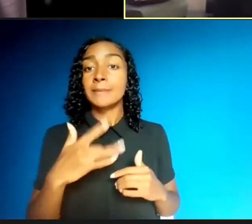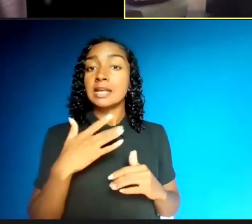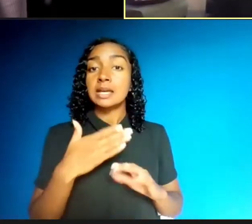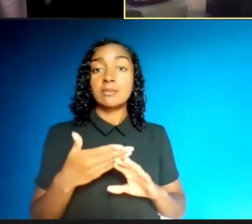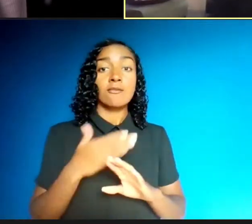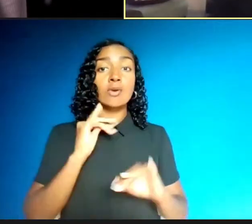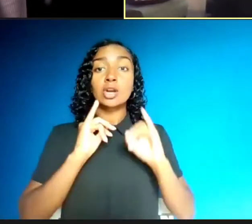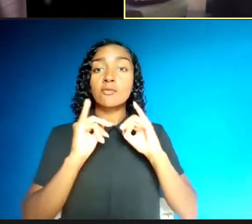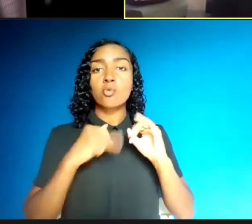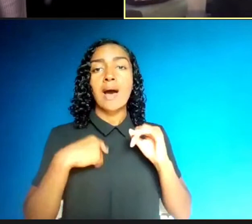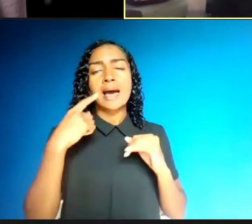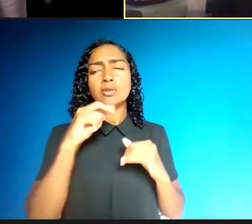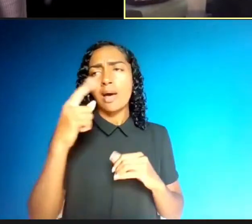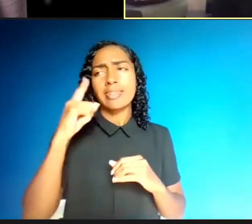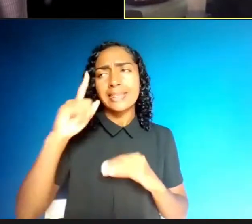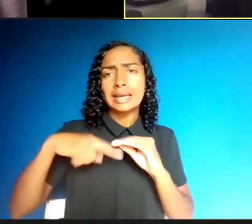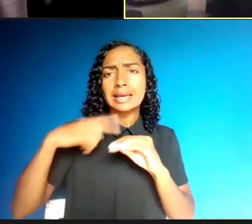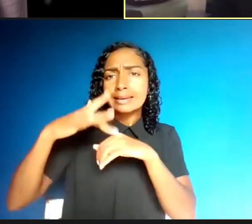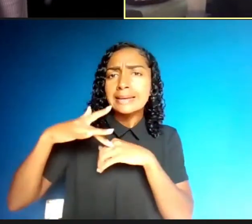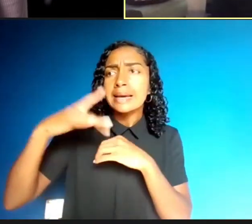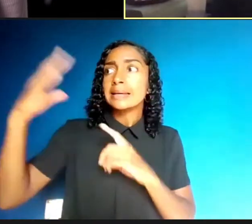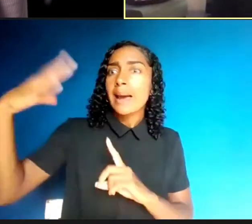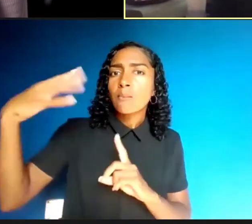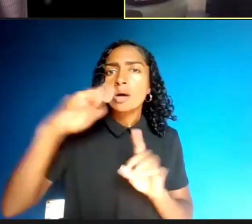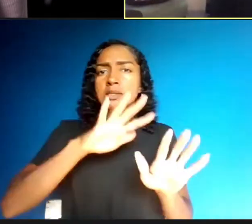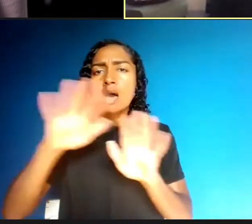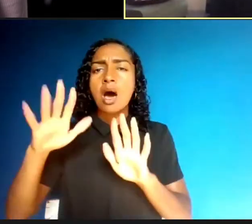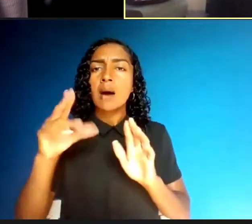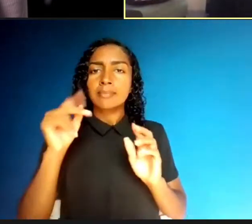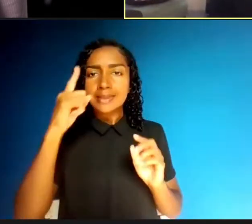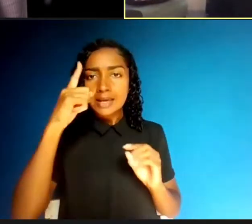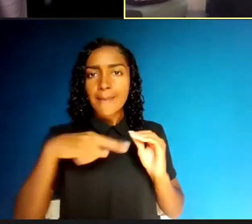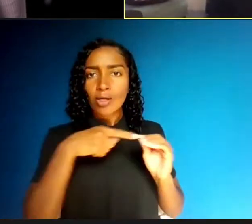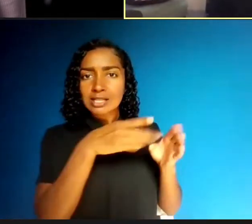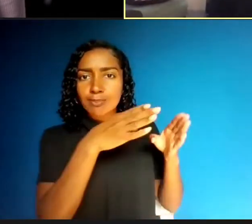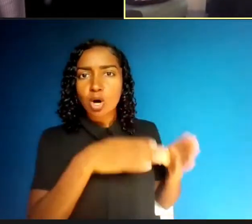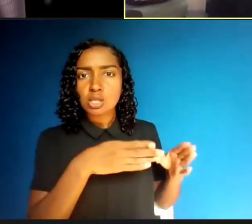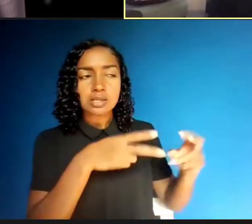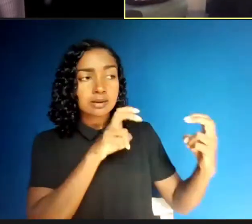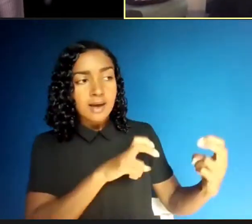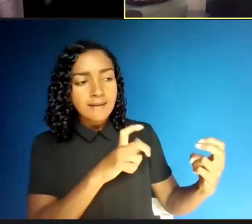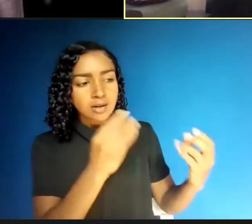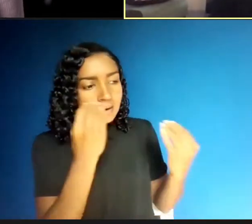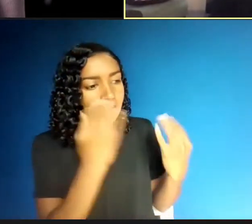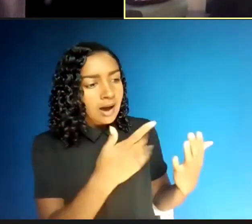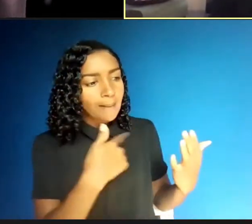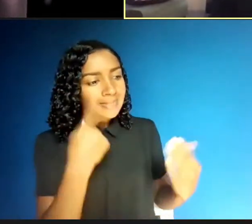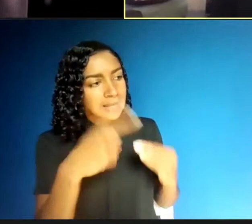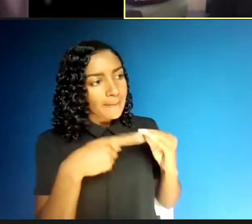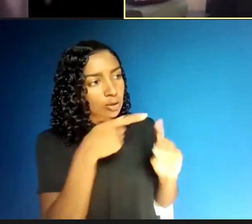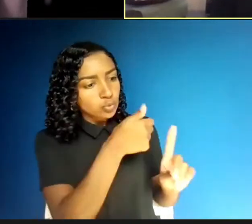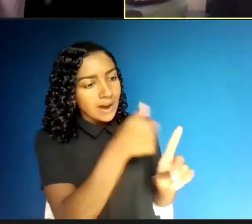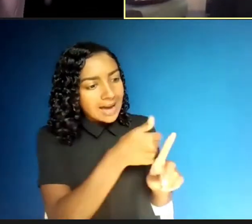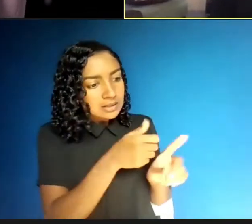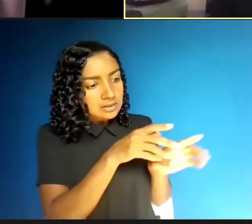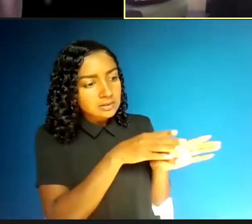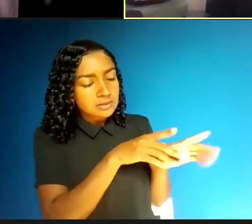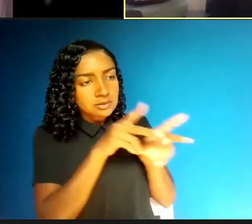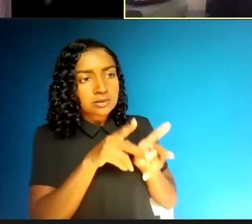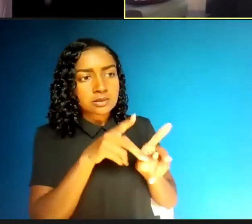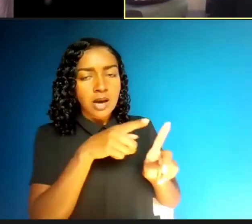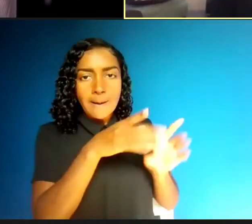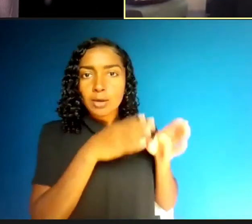sitting across from this person. I need to let them know that I see them as a person, it's the difference between,